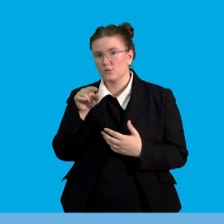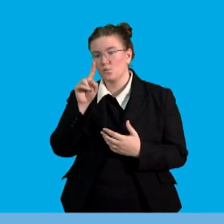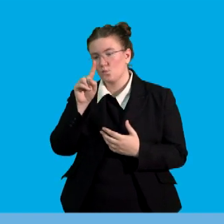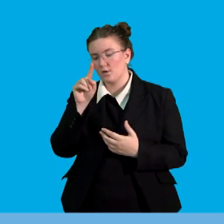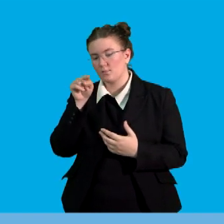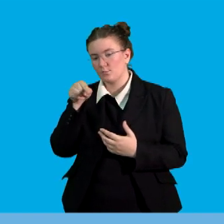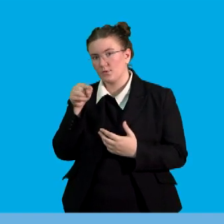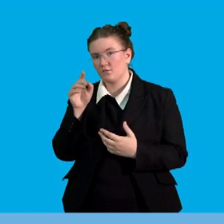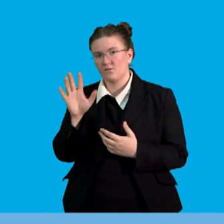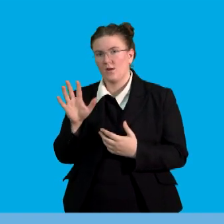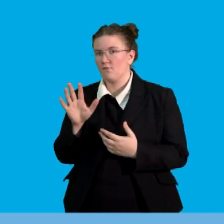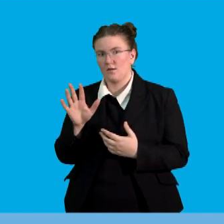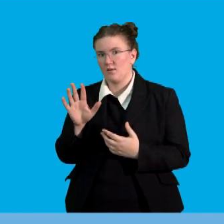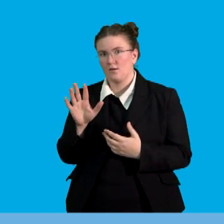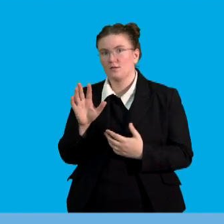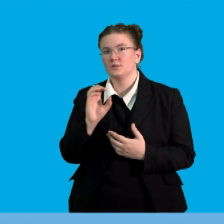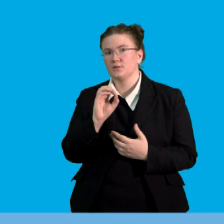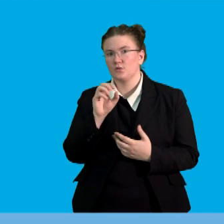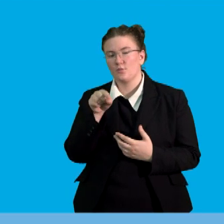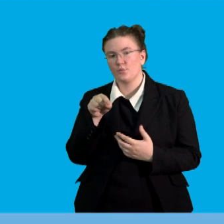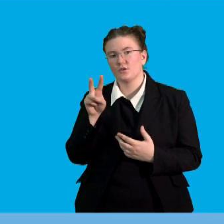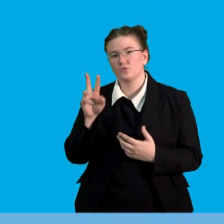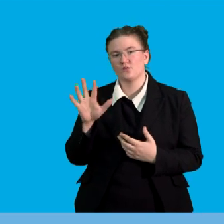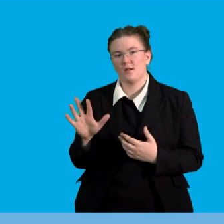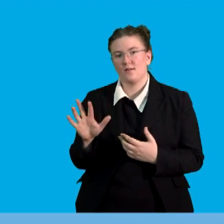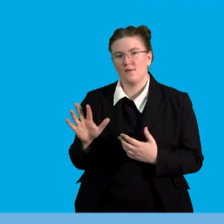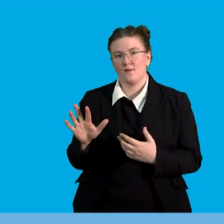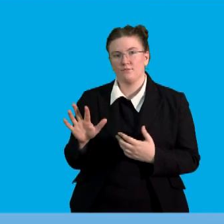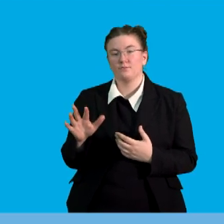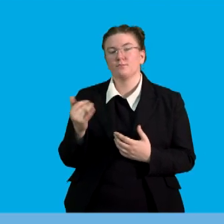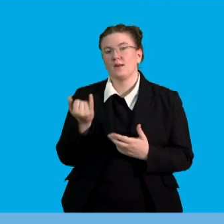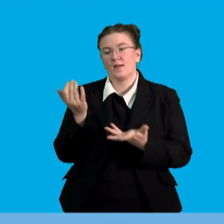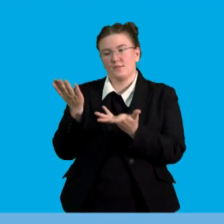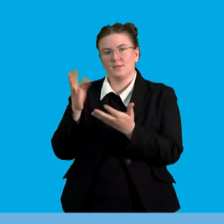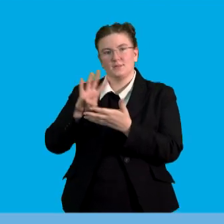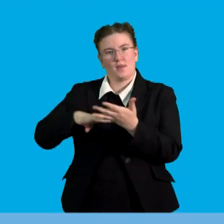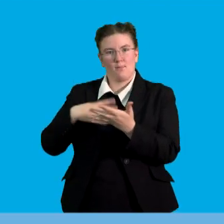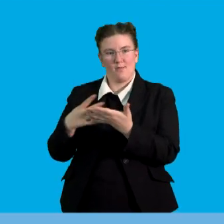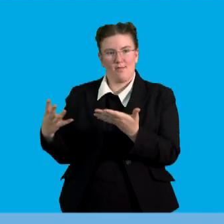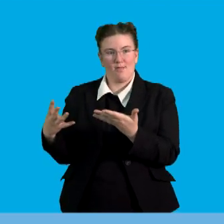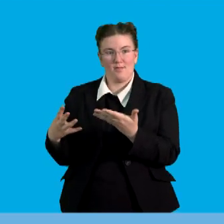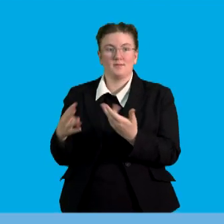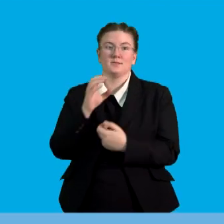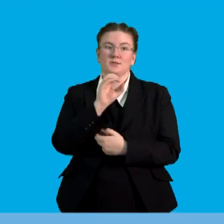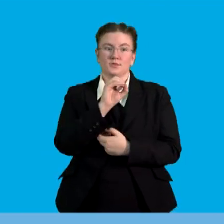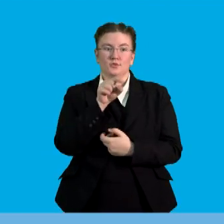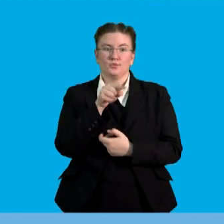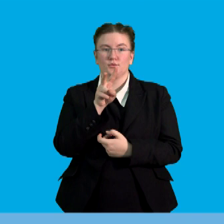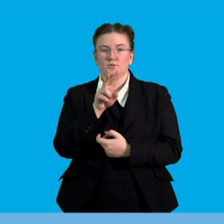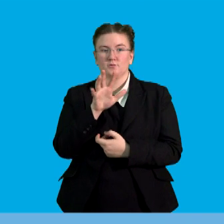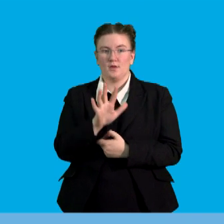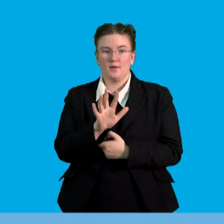as 1,5, our density will then be 0.25 as it is given from the table. So density